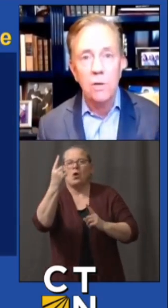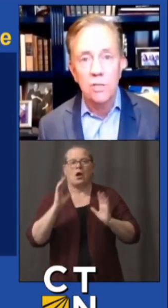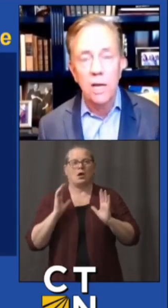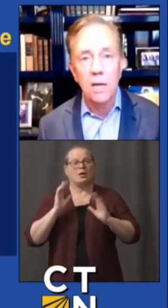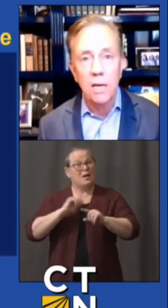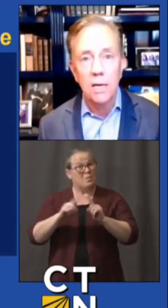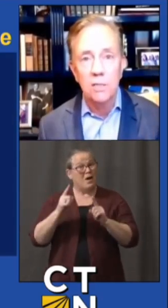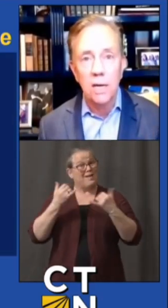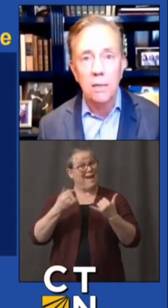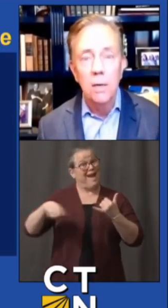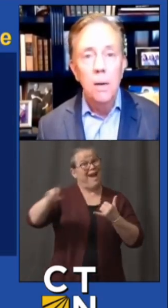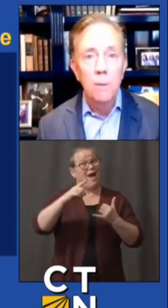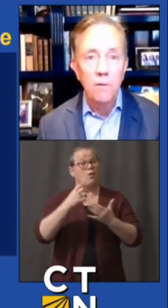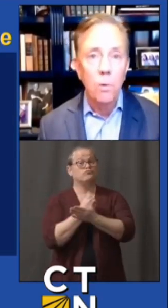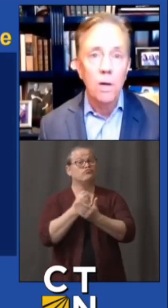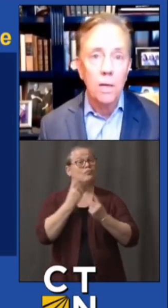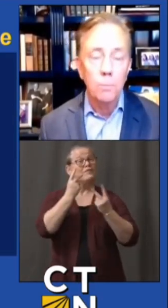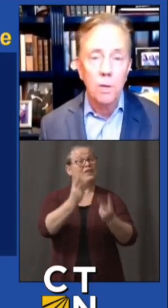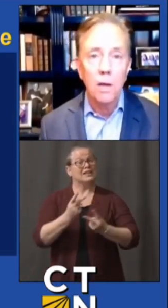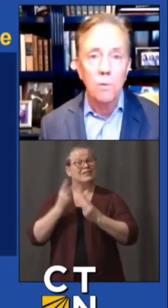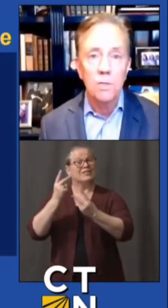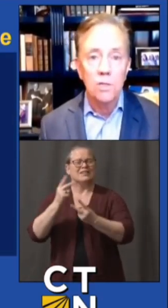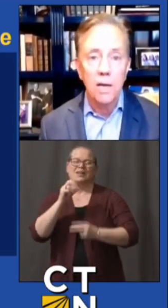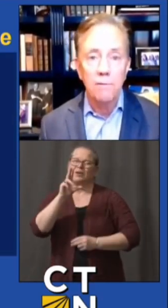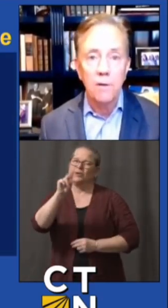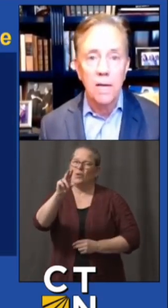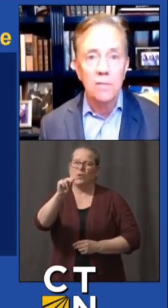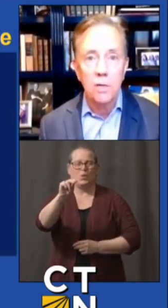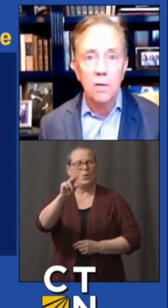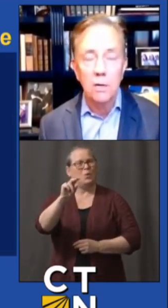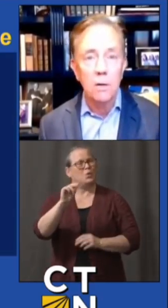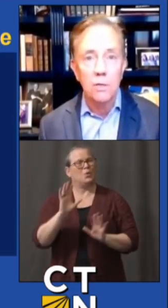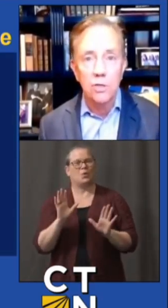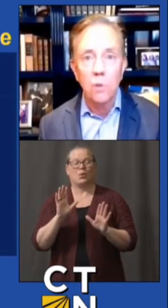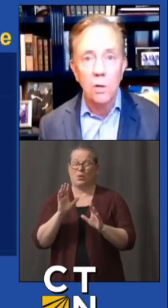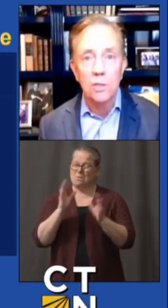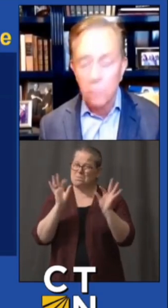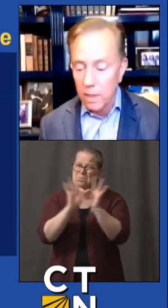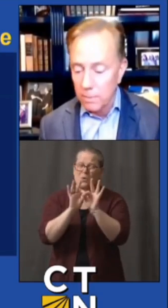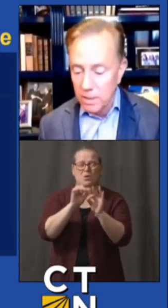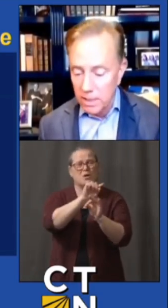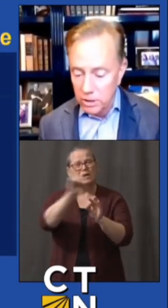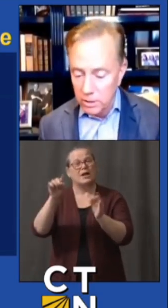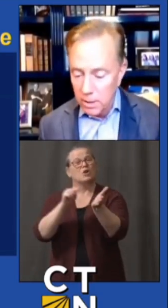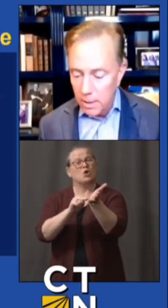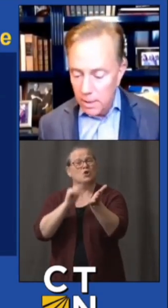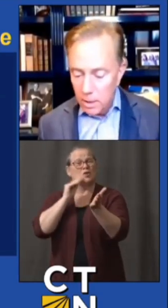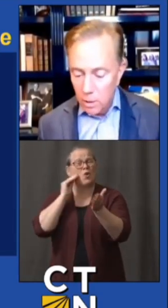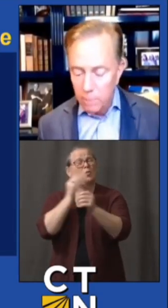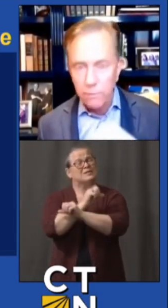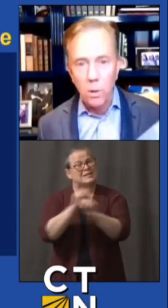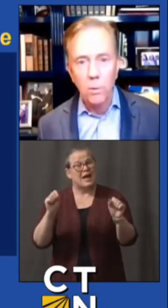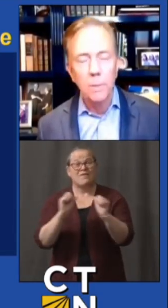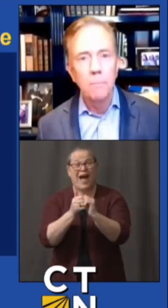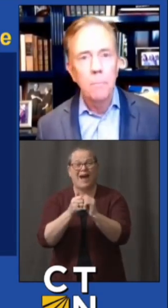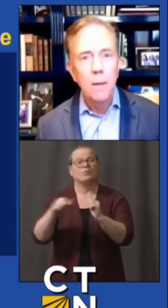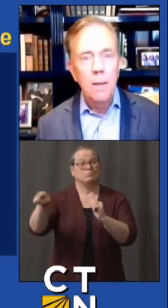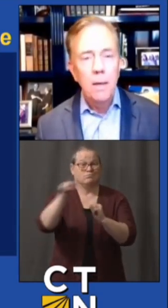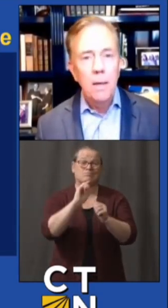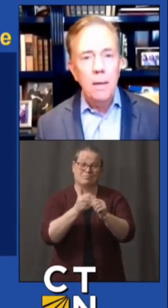you can stay in contact. But if you want to keep your loved ones safe, that's our strongest recommendation going